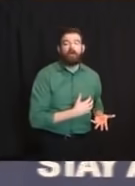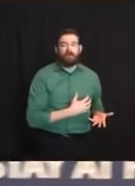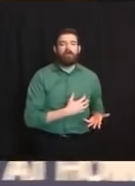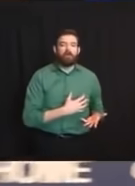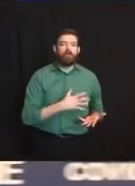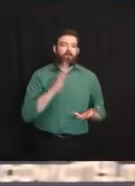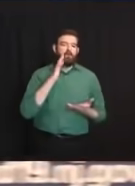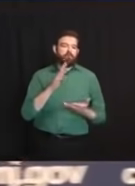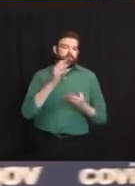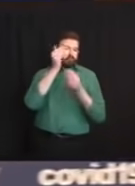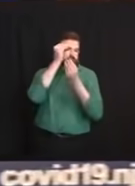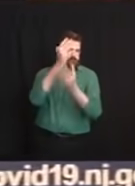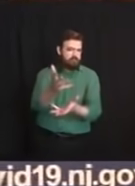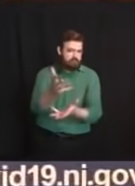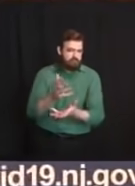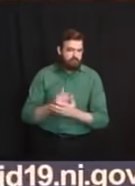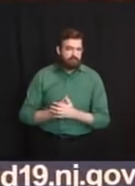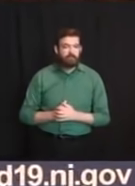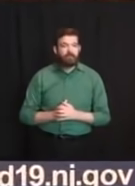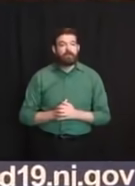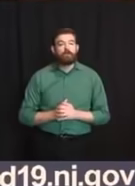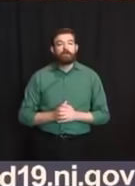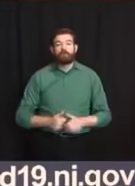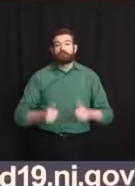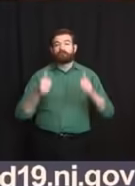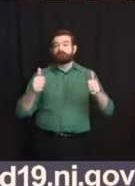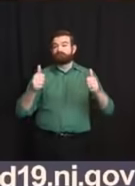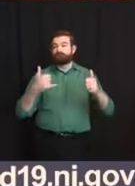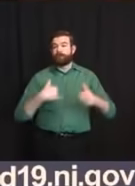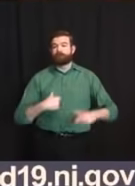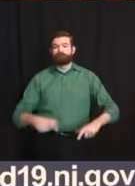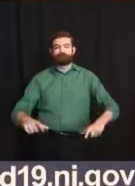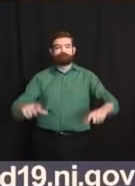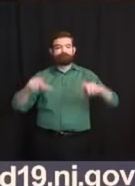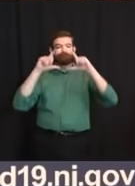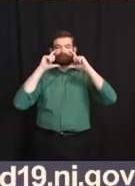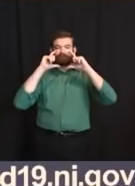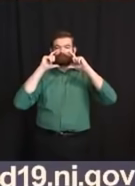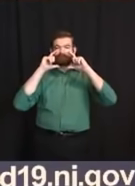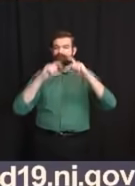Thank you. I'm going to mask up, if that's all right.